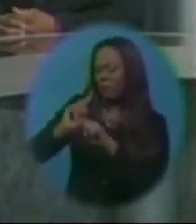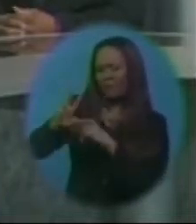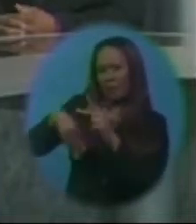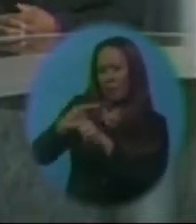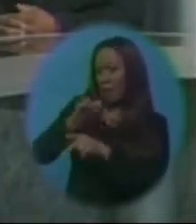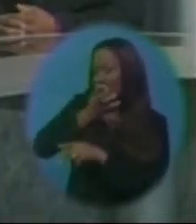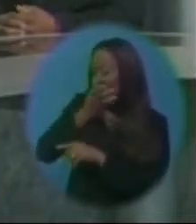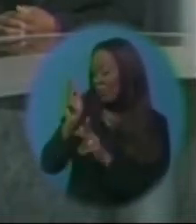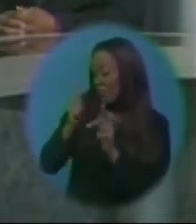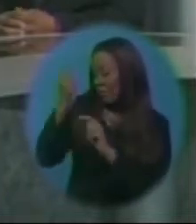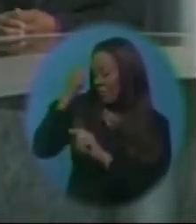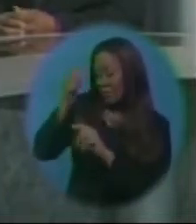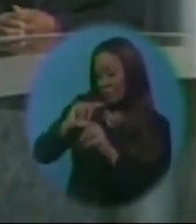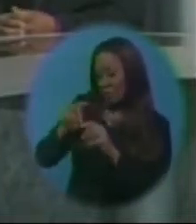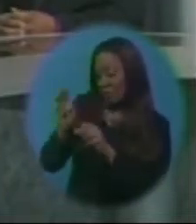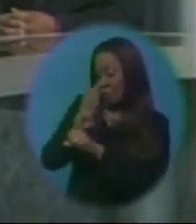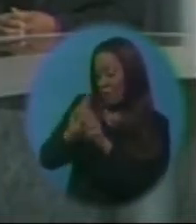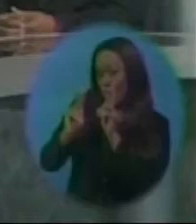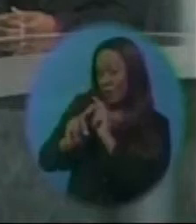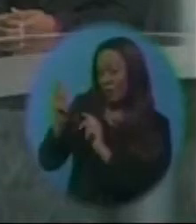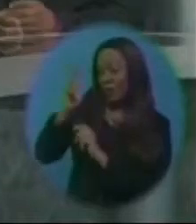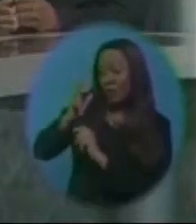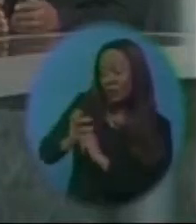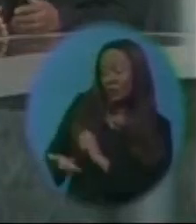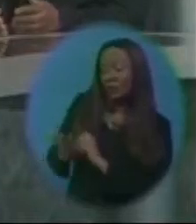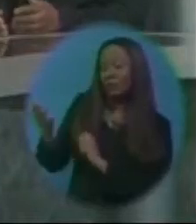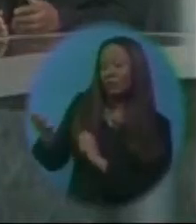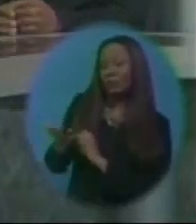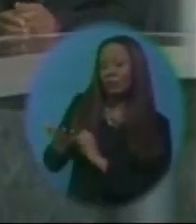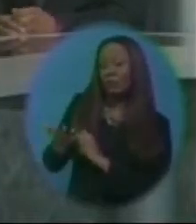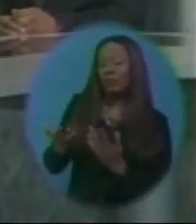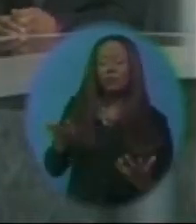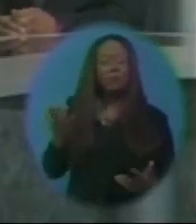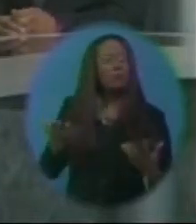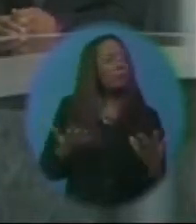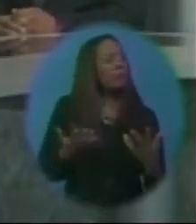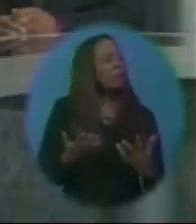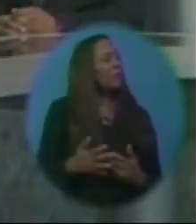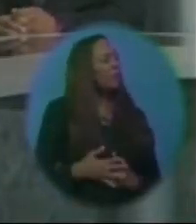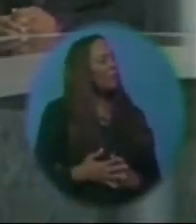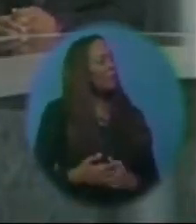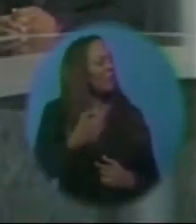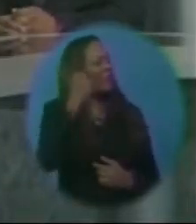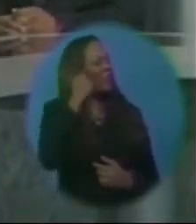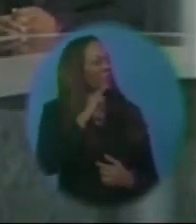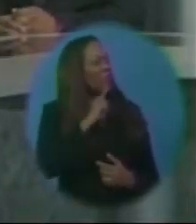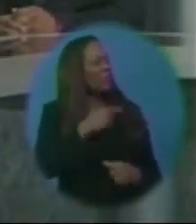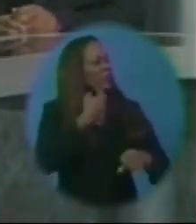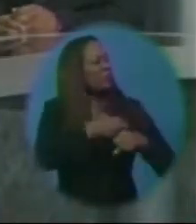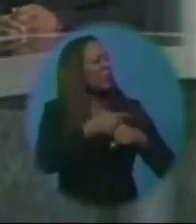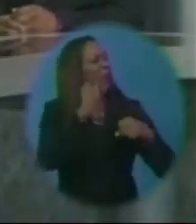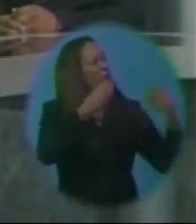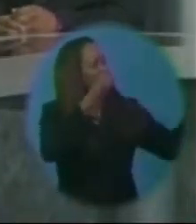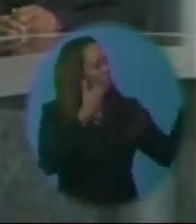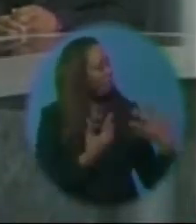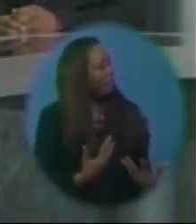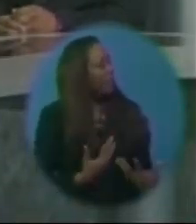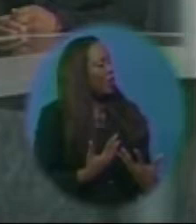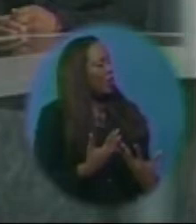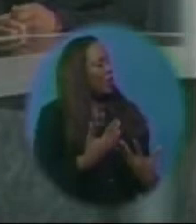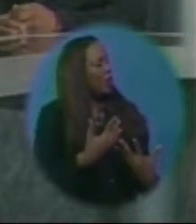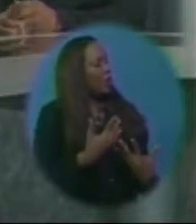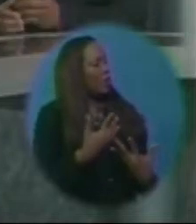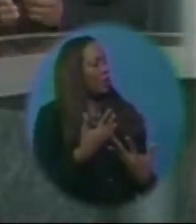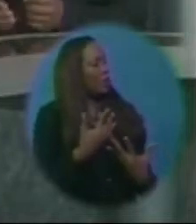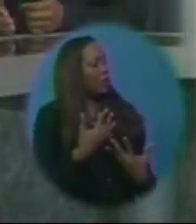a reduction in some of the things going into the system? It's hard to say, but I think based on what we've seen recently, there is